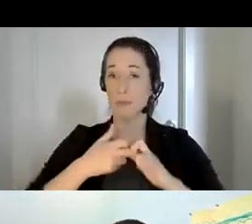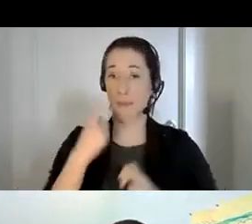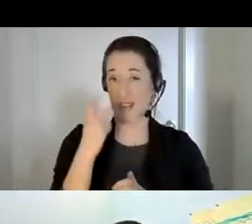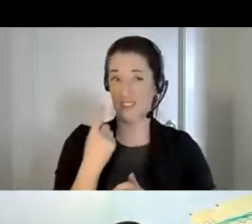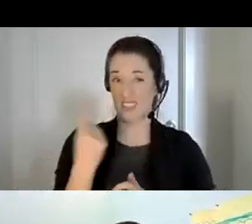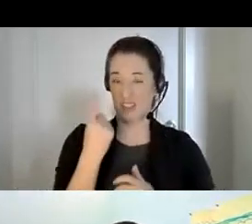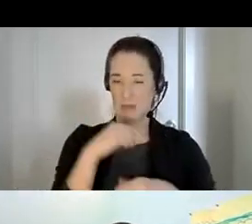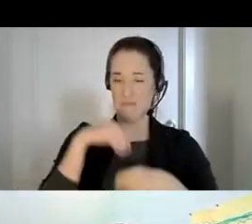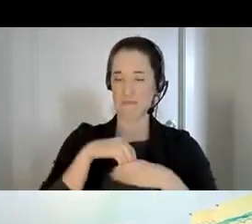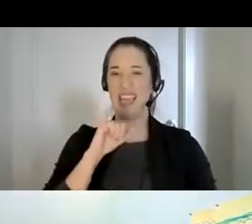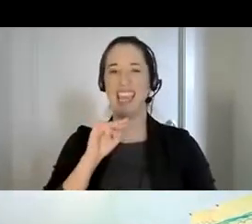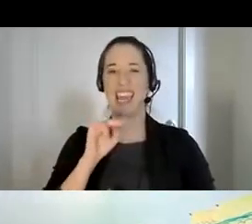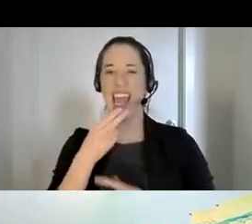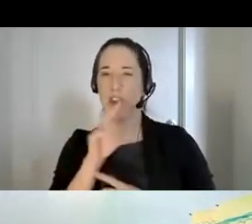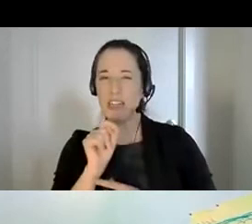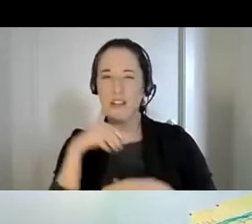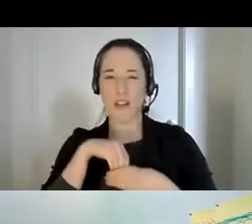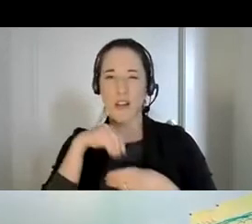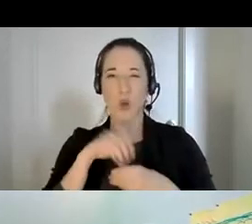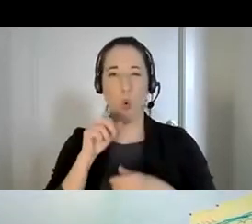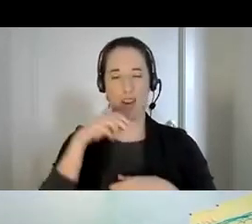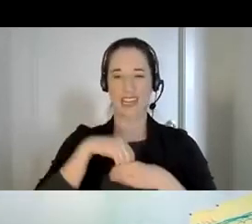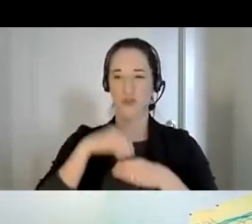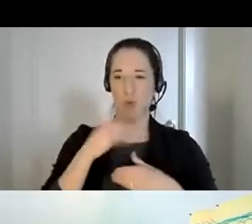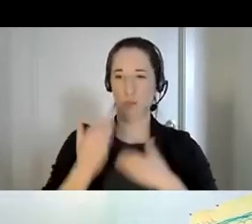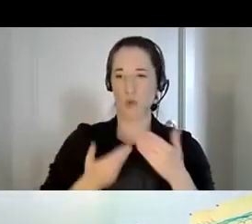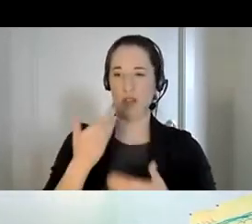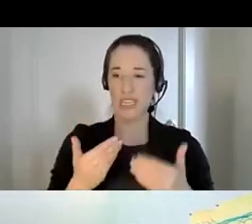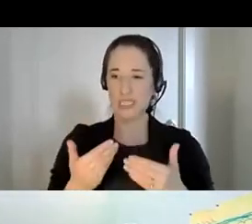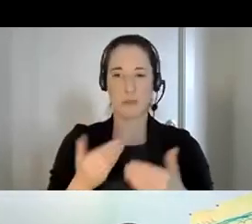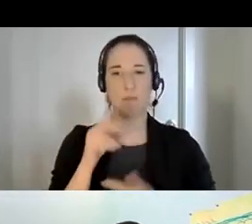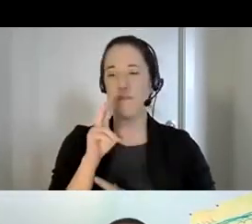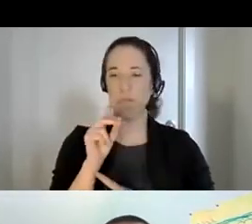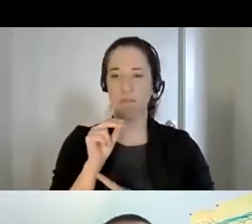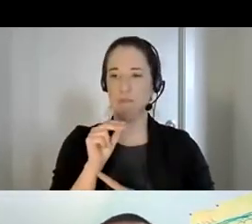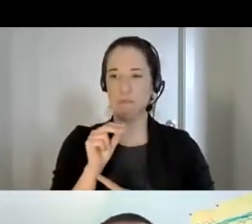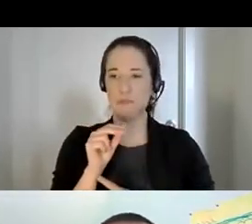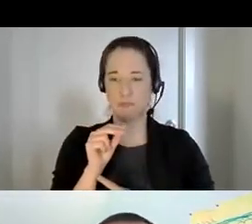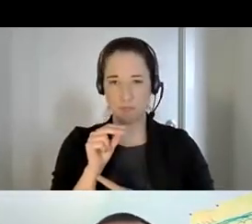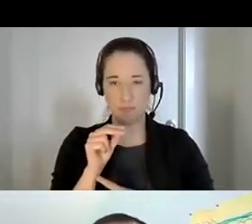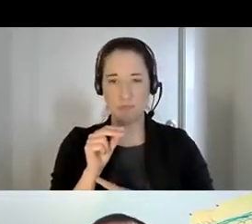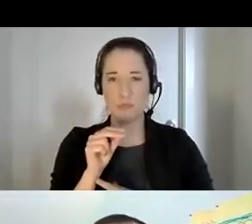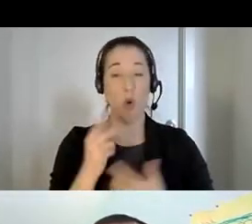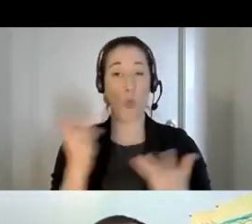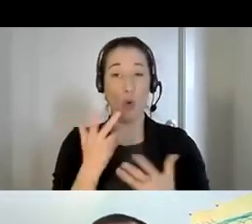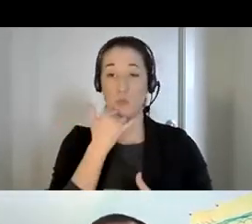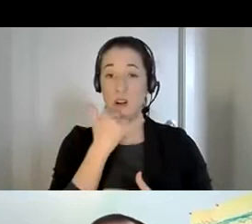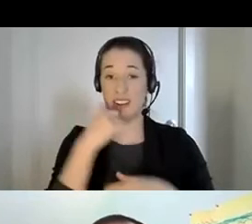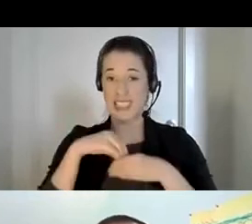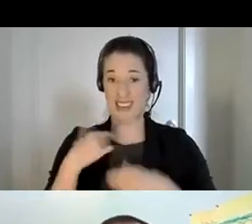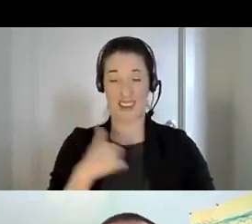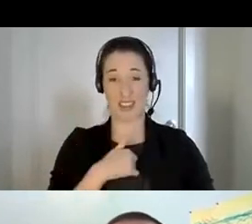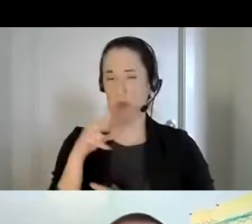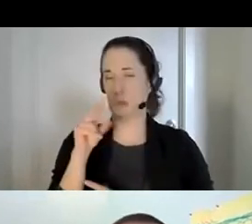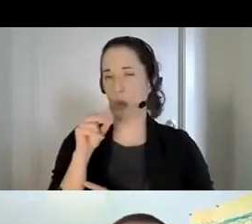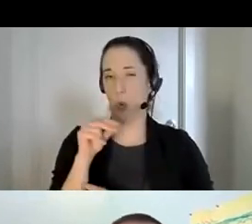about us or because of internal processes. What's wrong is not inside us. Our suffering isn't